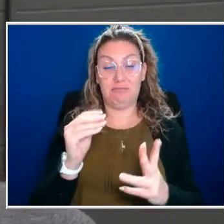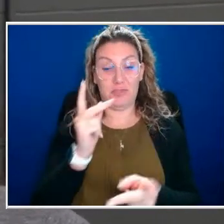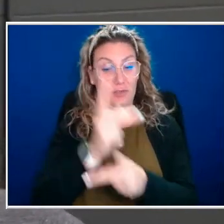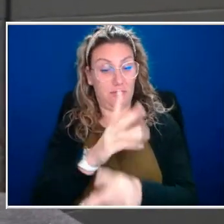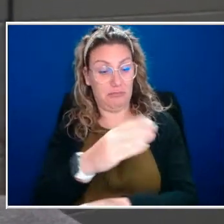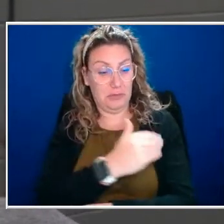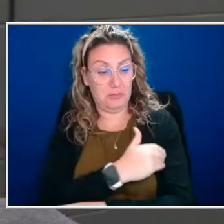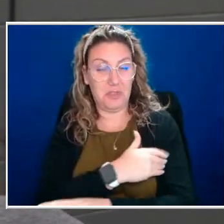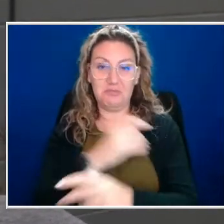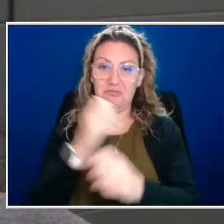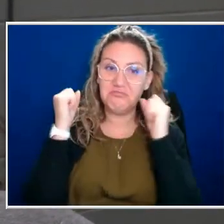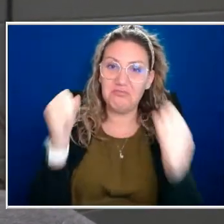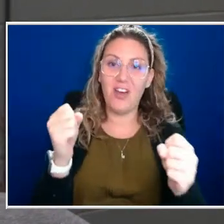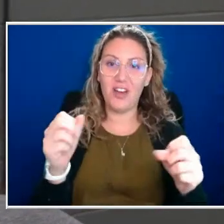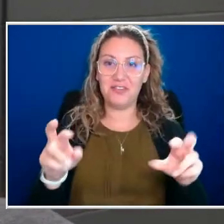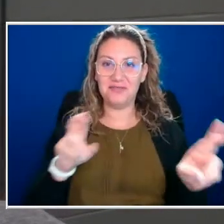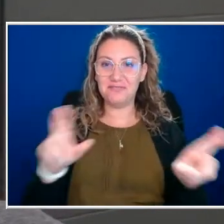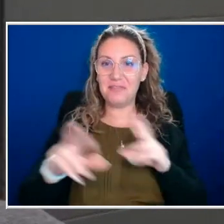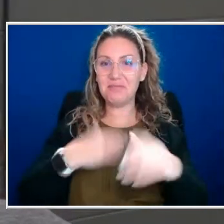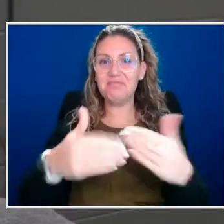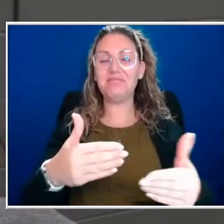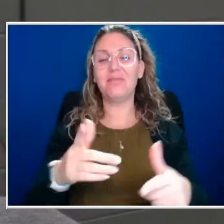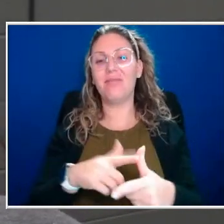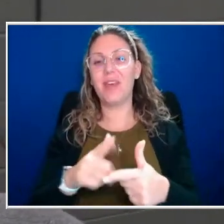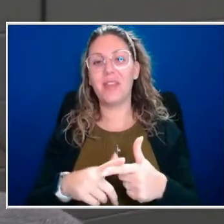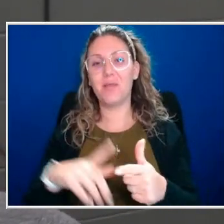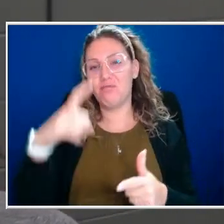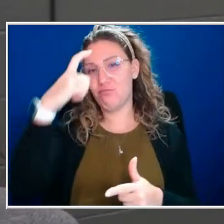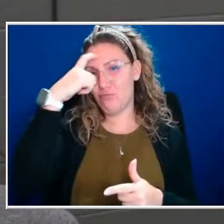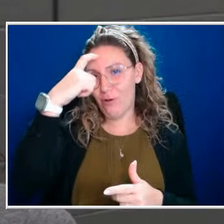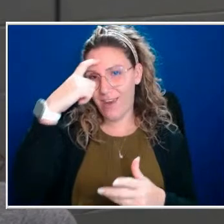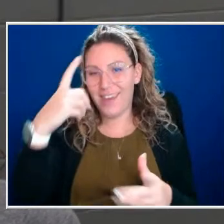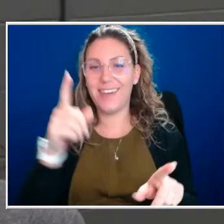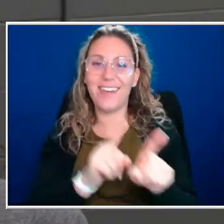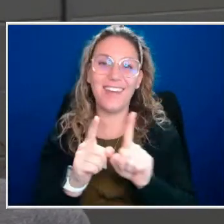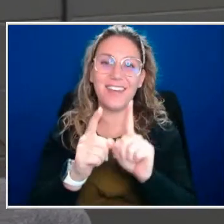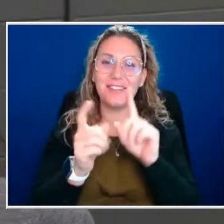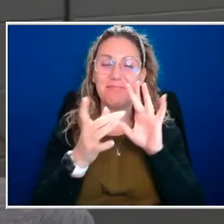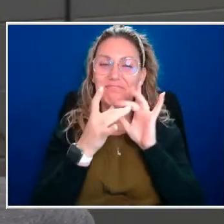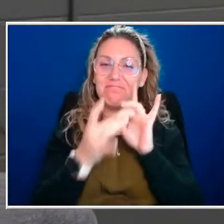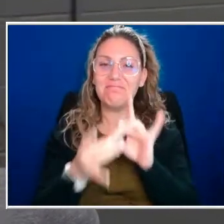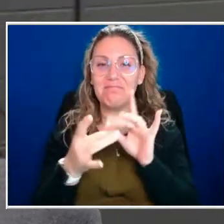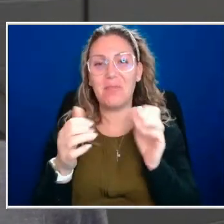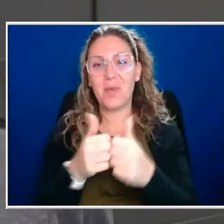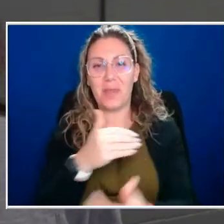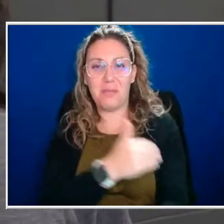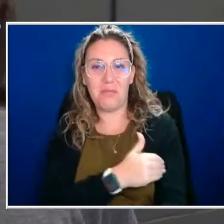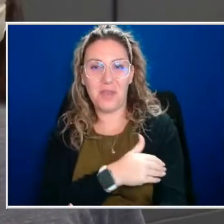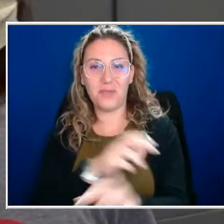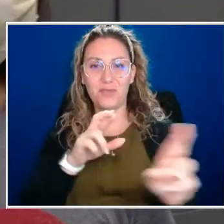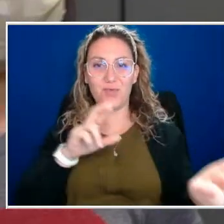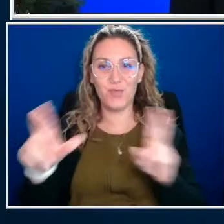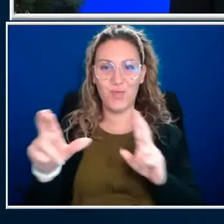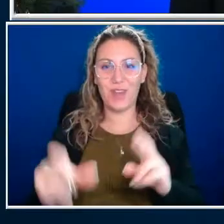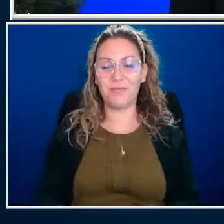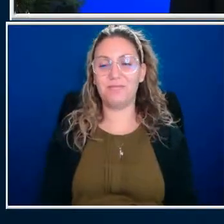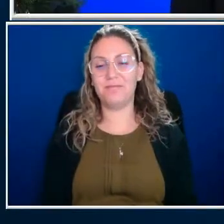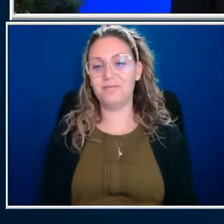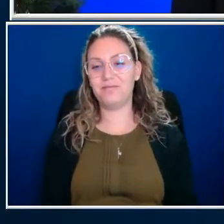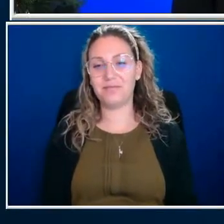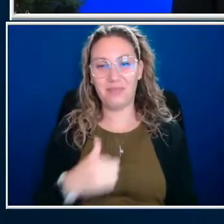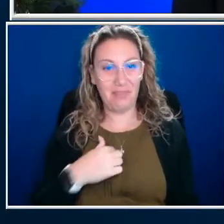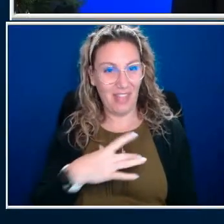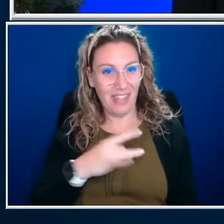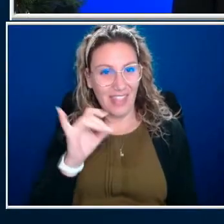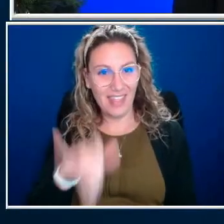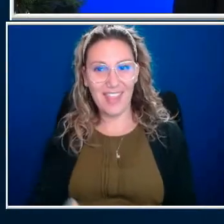to go, and then keeping that brain and connected with those muscles ready to go as well. I like that. Go